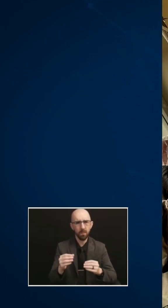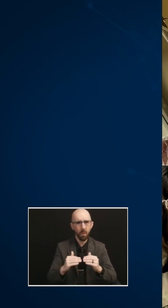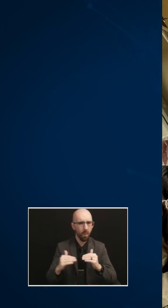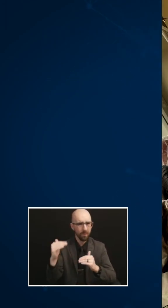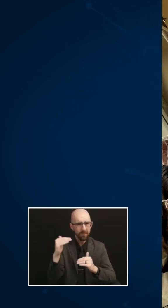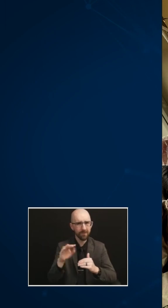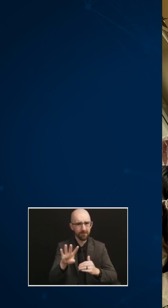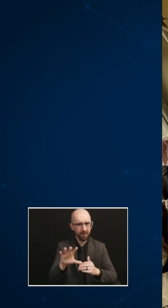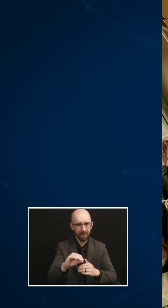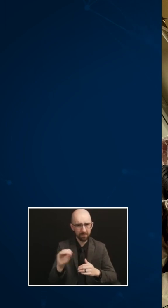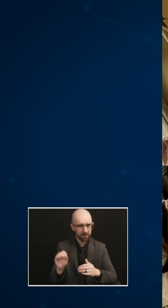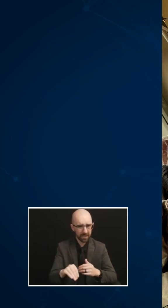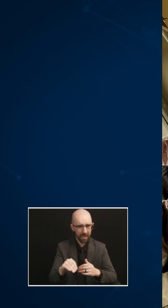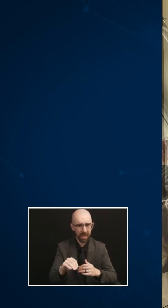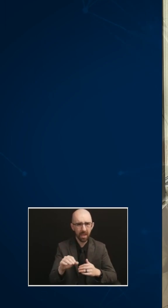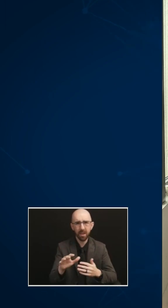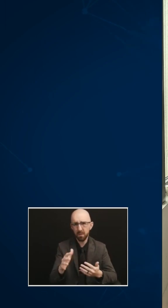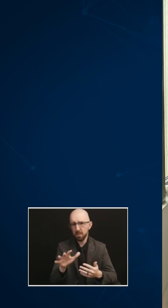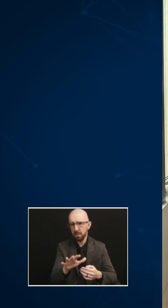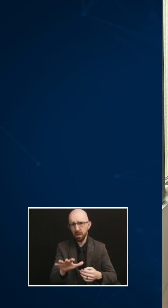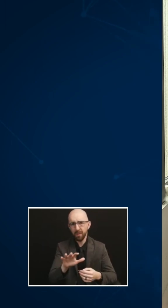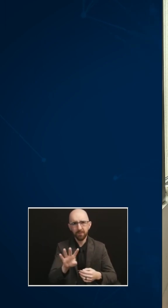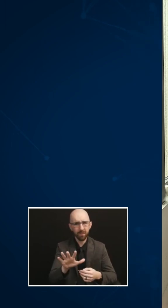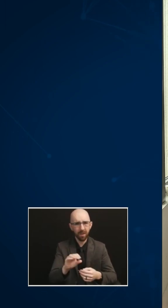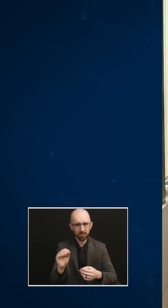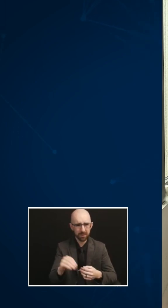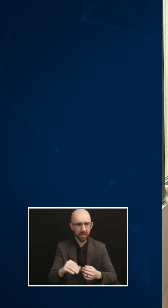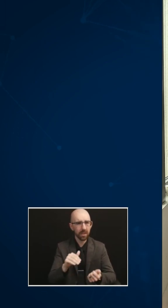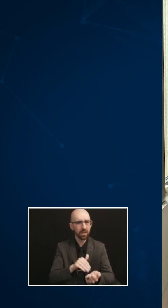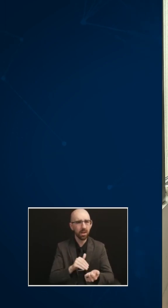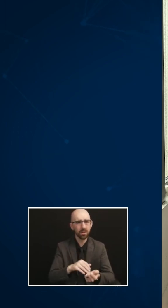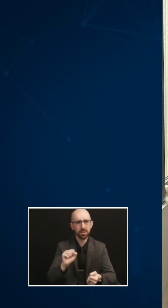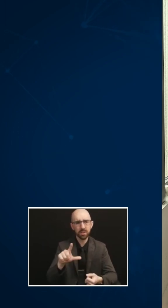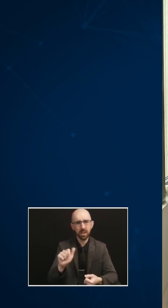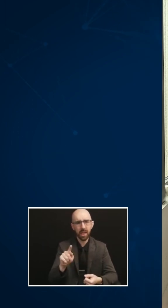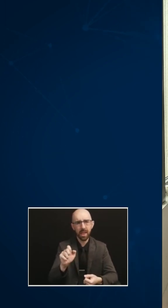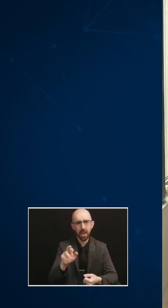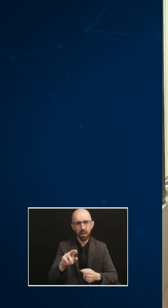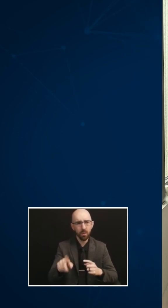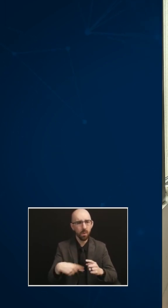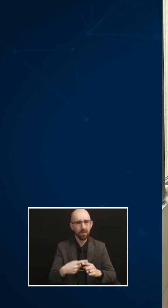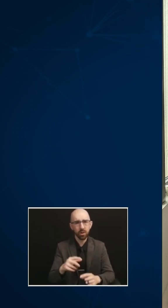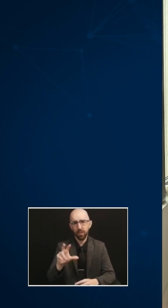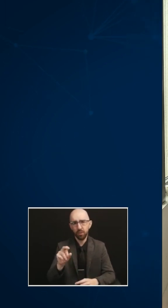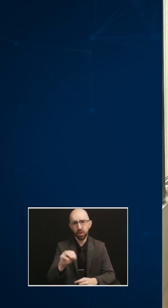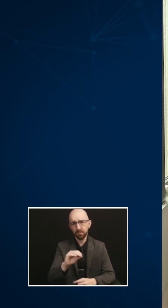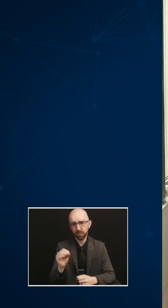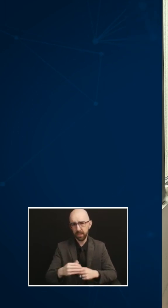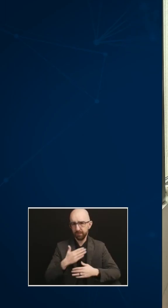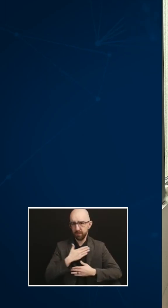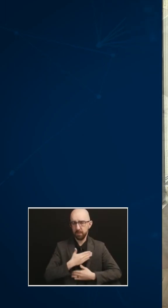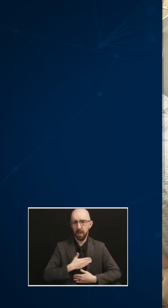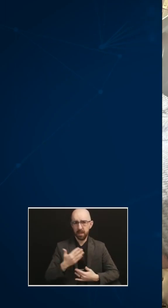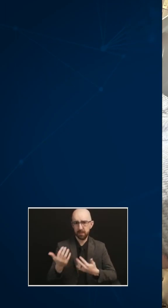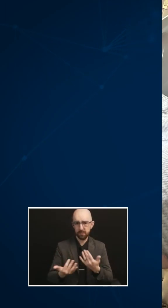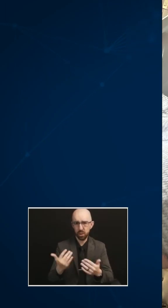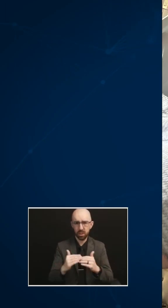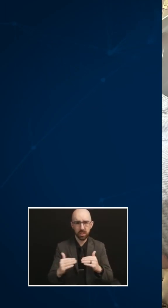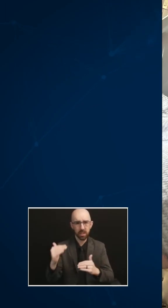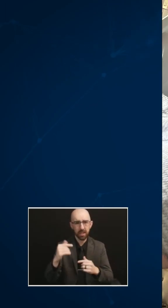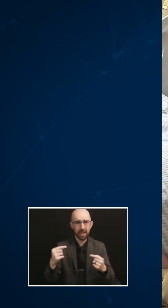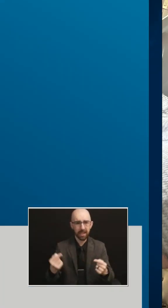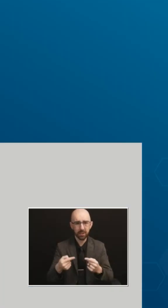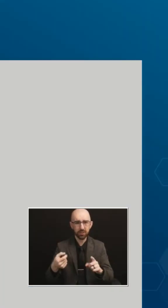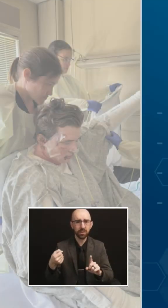around 45%. Dr. Slater, when more than 30% of the body is burned, the injury can trigger a